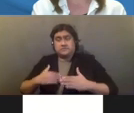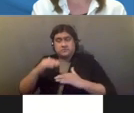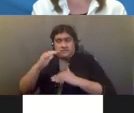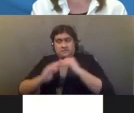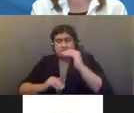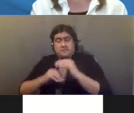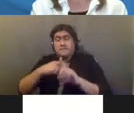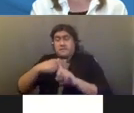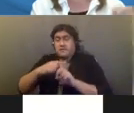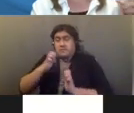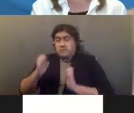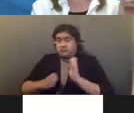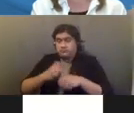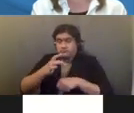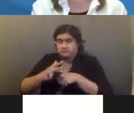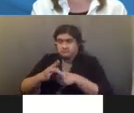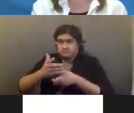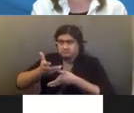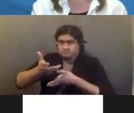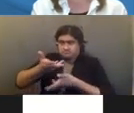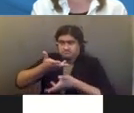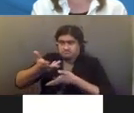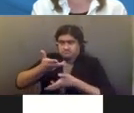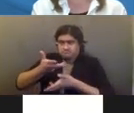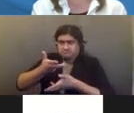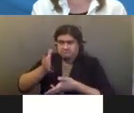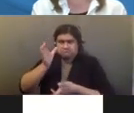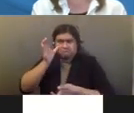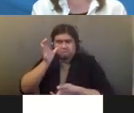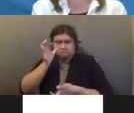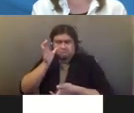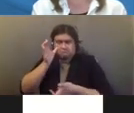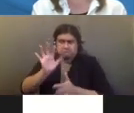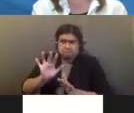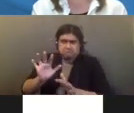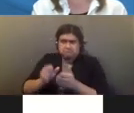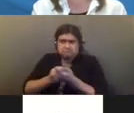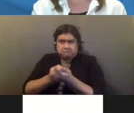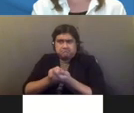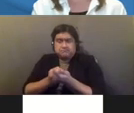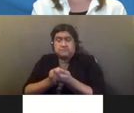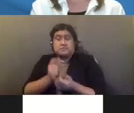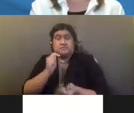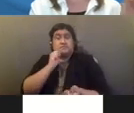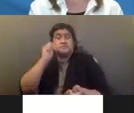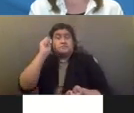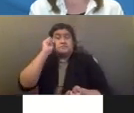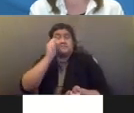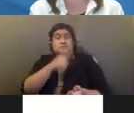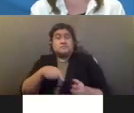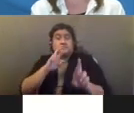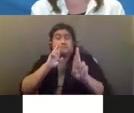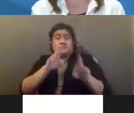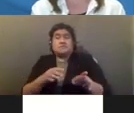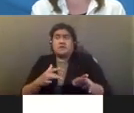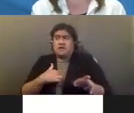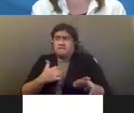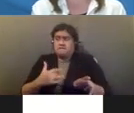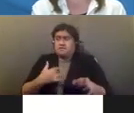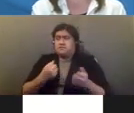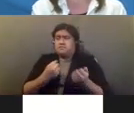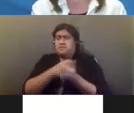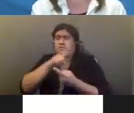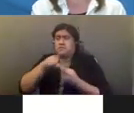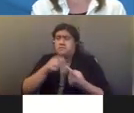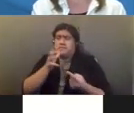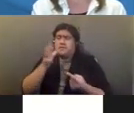availability. The adolescents reported feeling supported very specifically when parents used their name and